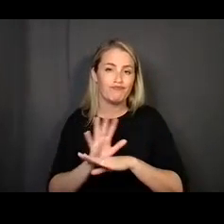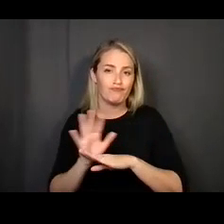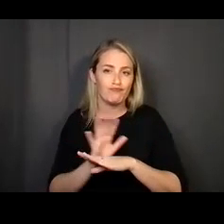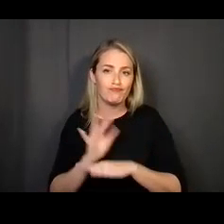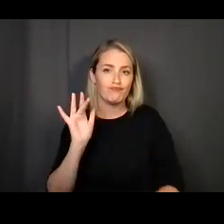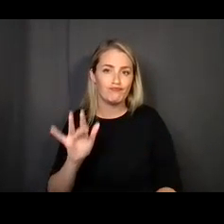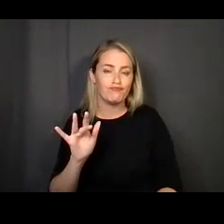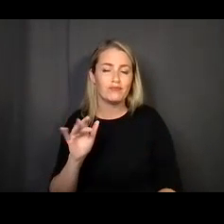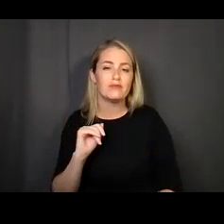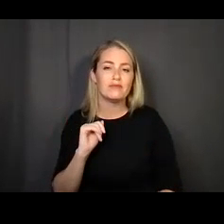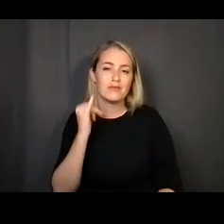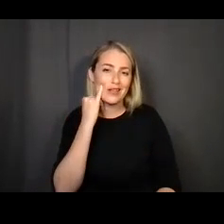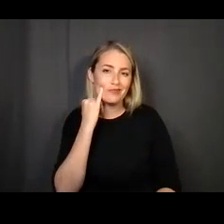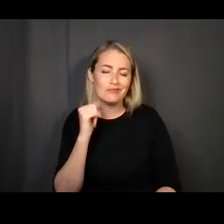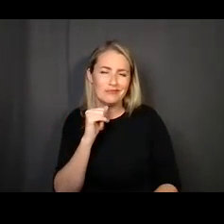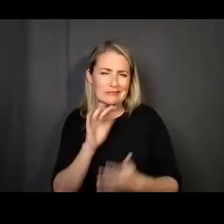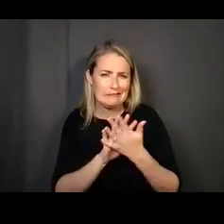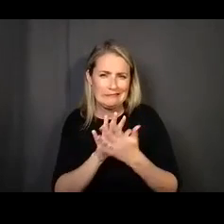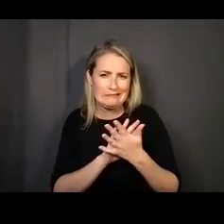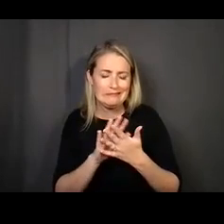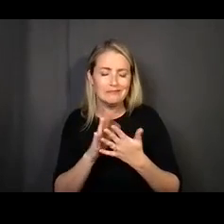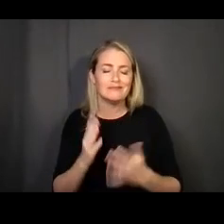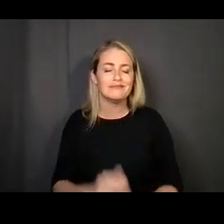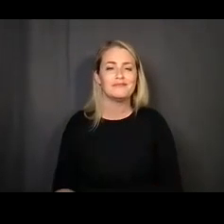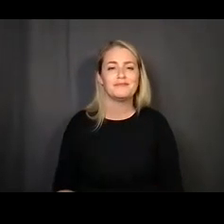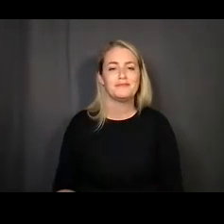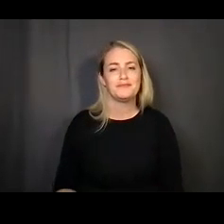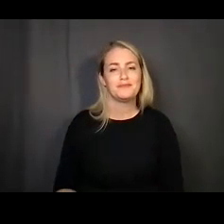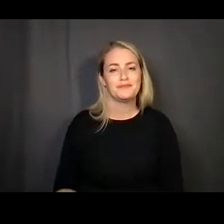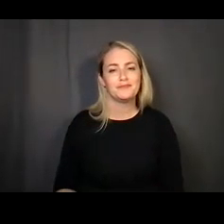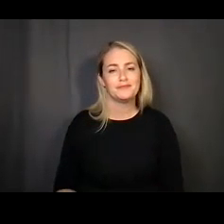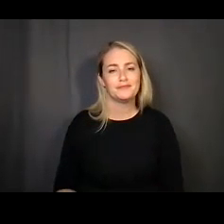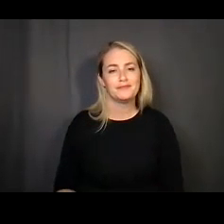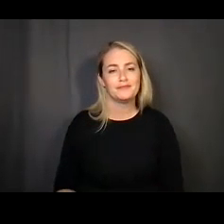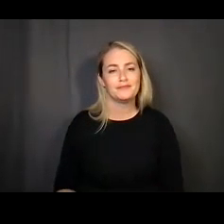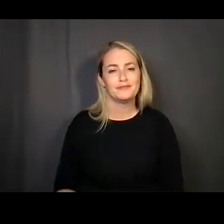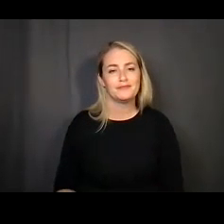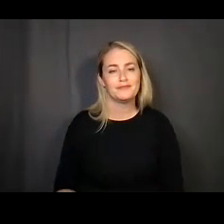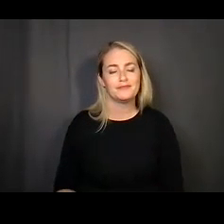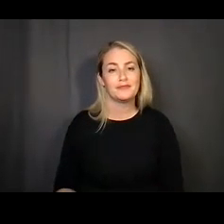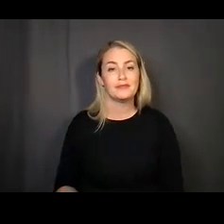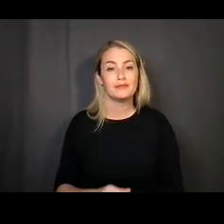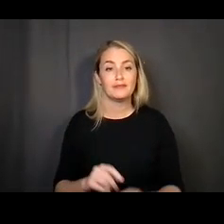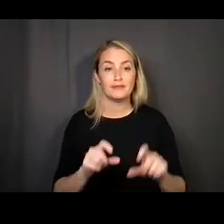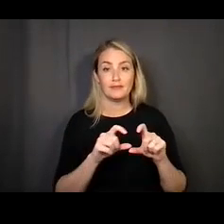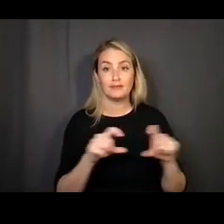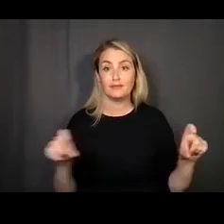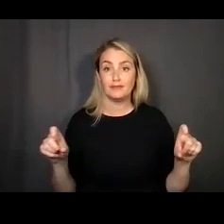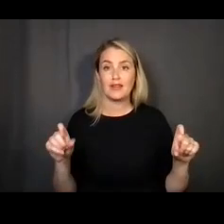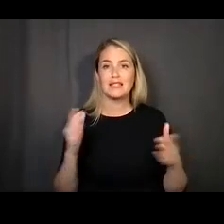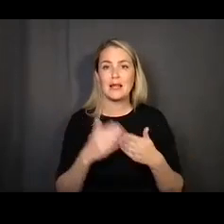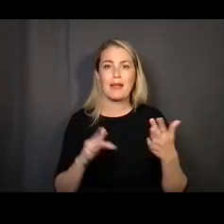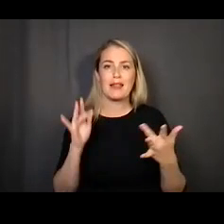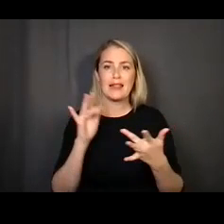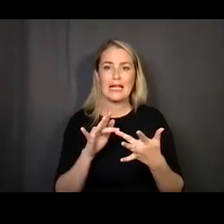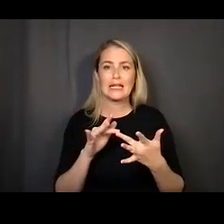pueden you ver can los click if comentarios de it's los unclear when you maestros. get in there. En el número 2 There's also some links at the bottom of this page for también